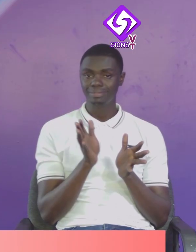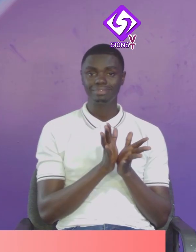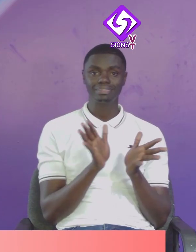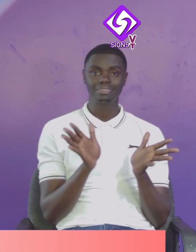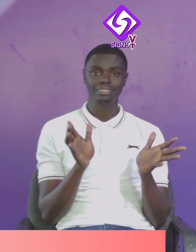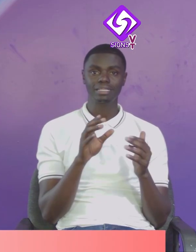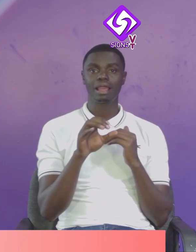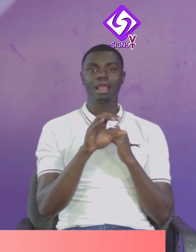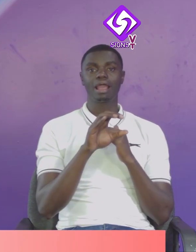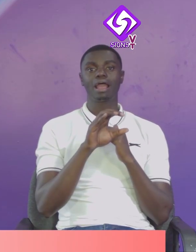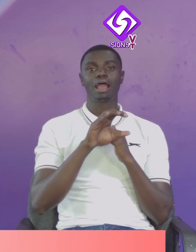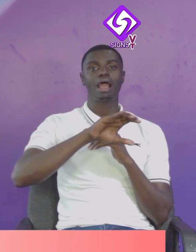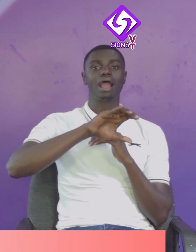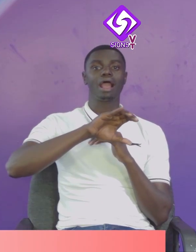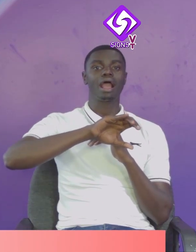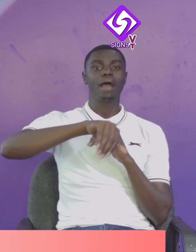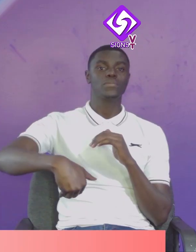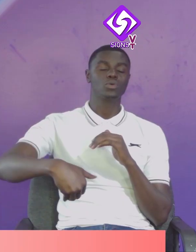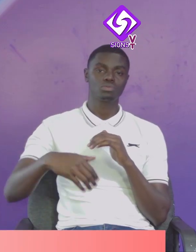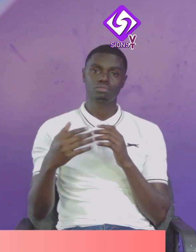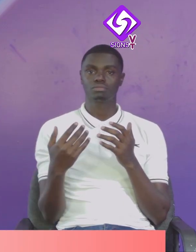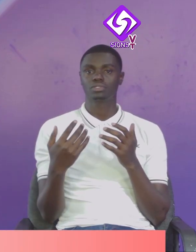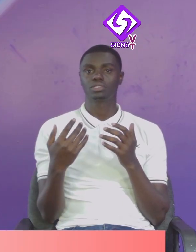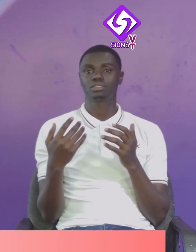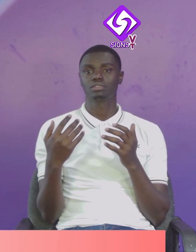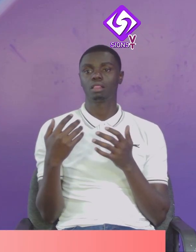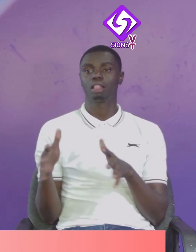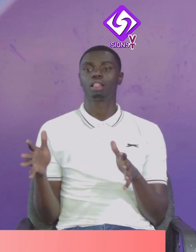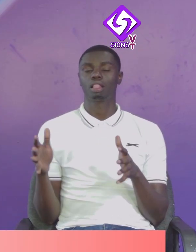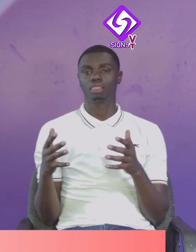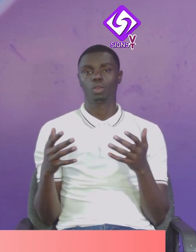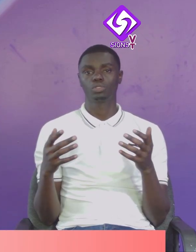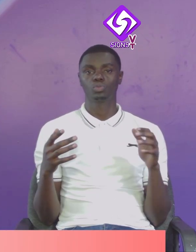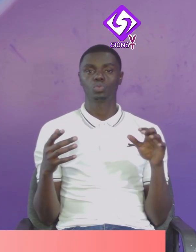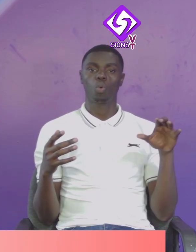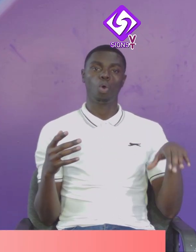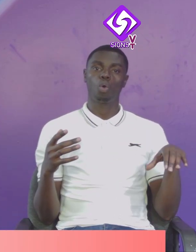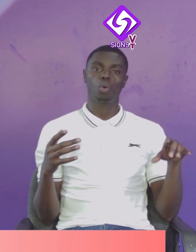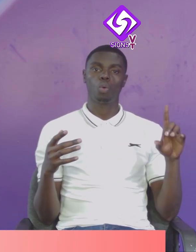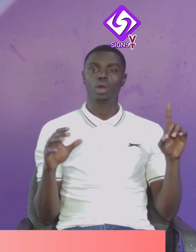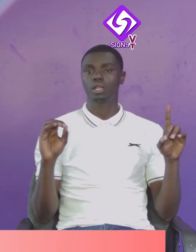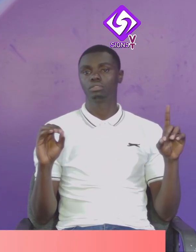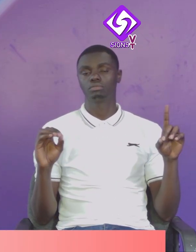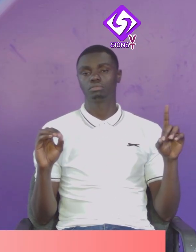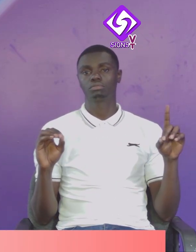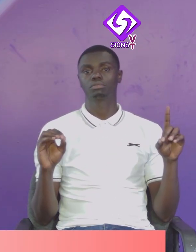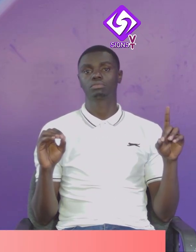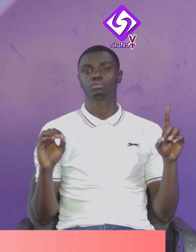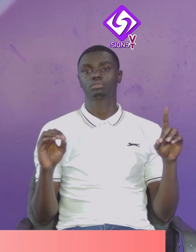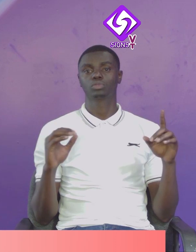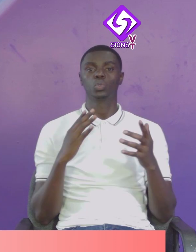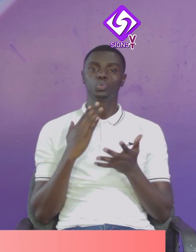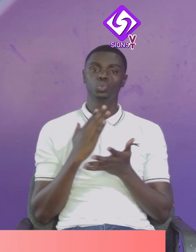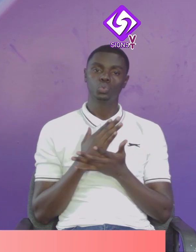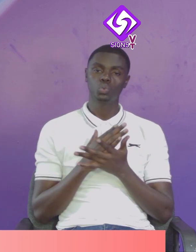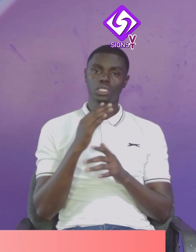no Cameroon, because they fell down to a 1-0 defeat against DR Congo. And this is a formidable side that are really, really good